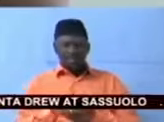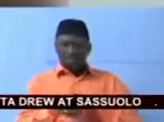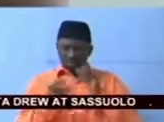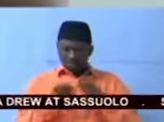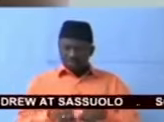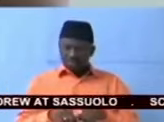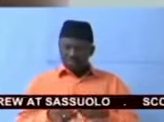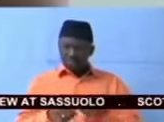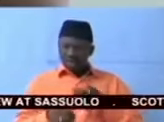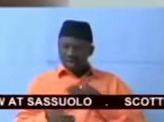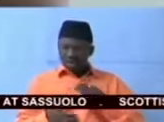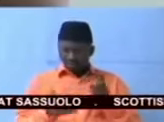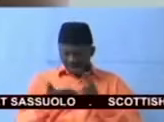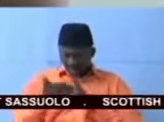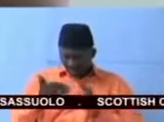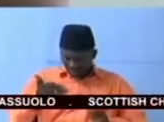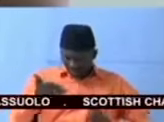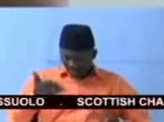facts?